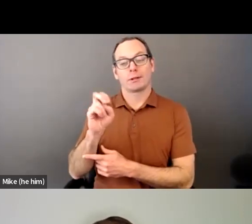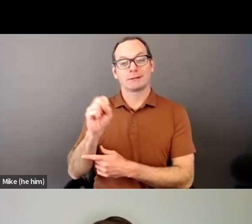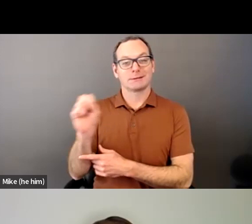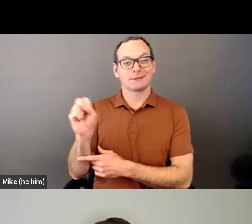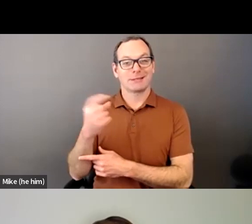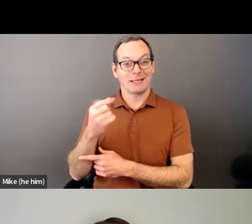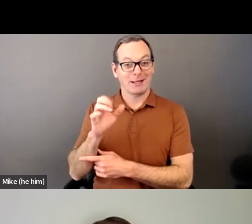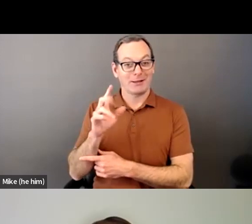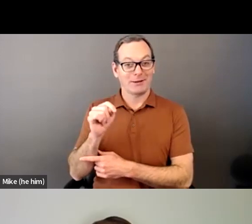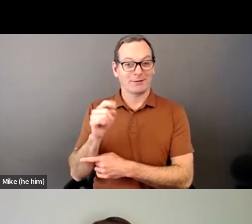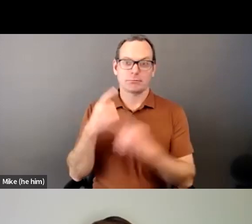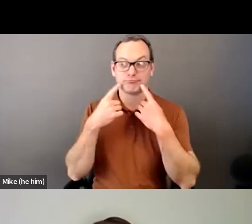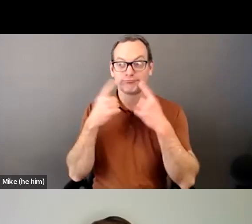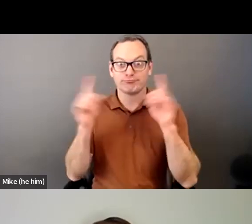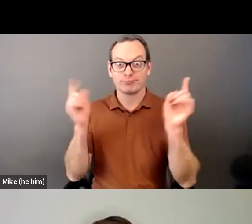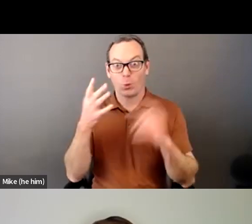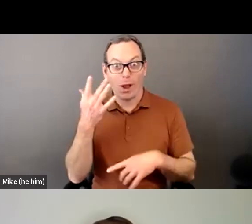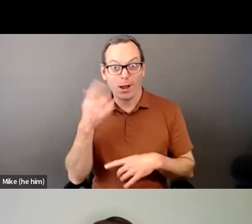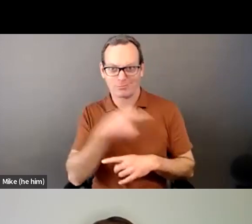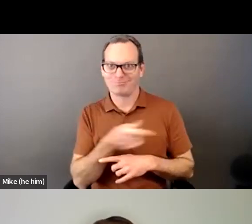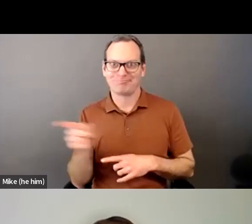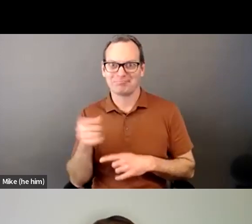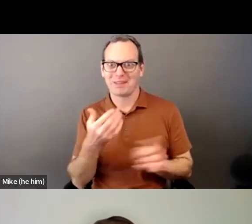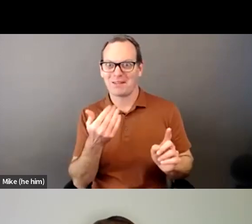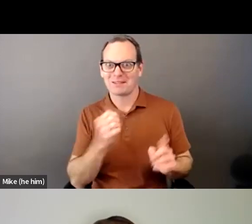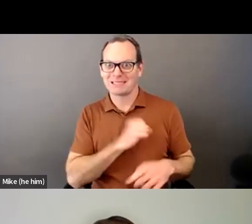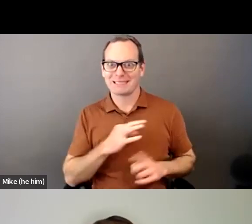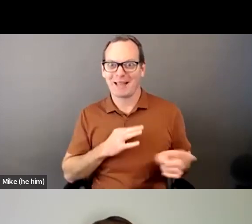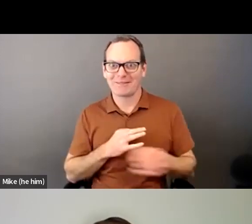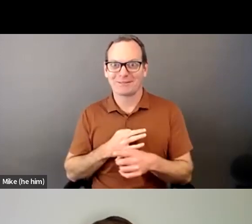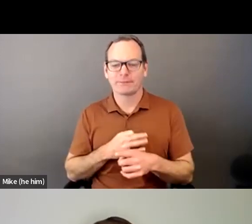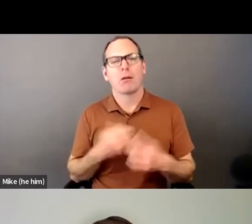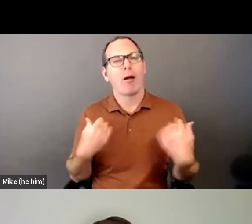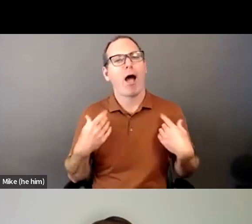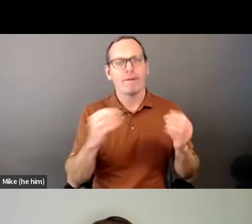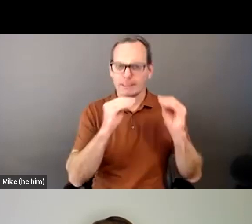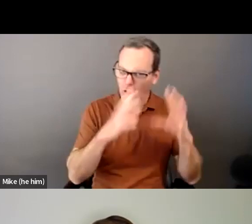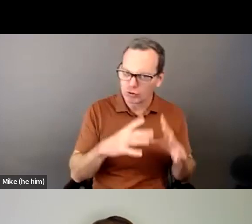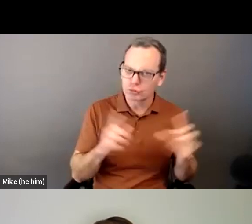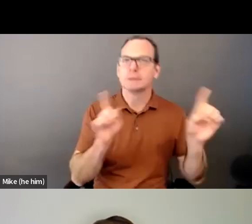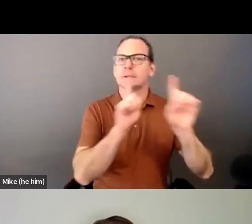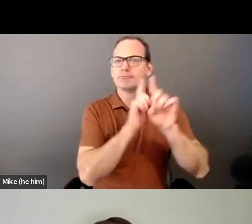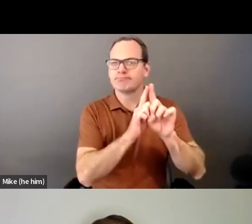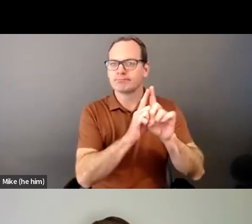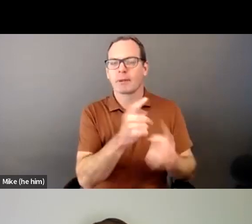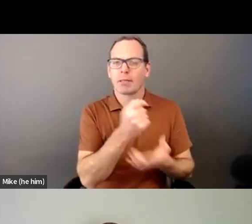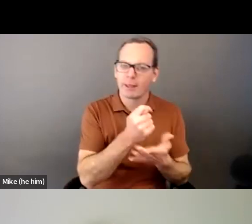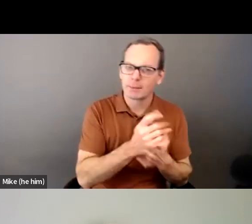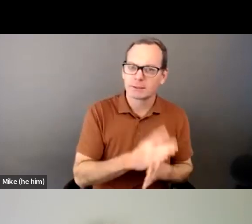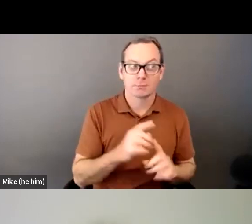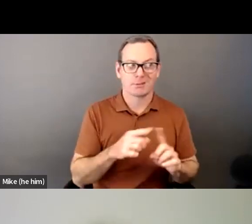We have our instructional therapists and trainers that work alongside with them. But from A to Z, it's them putting